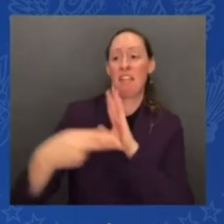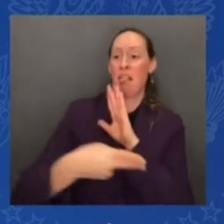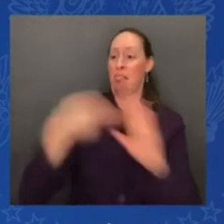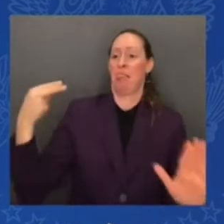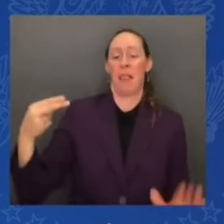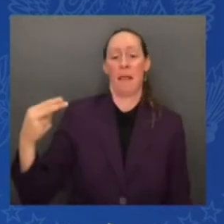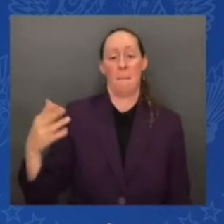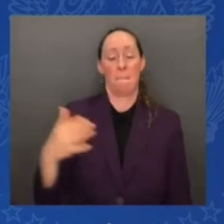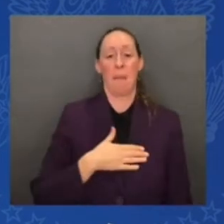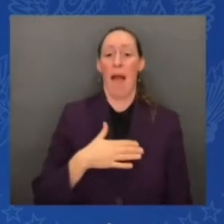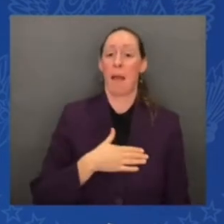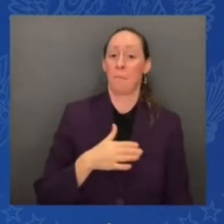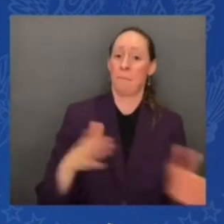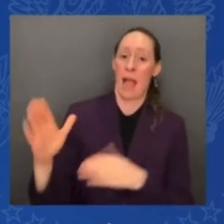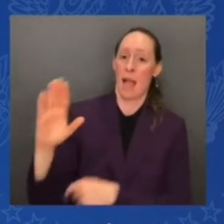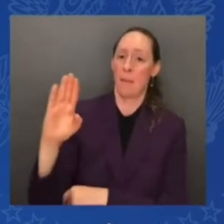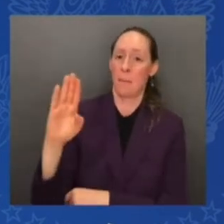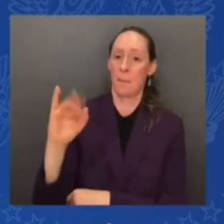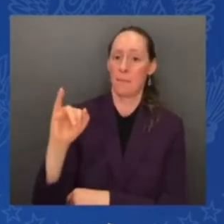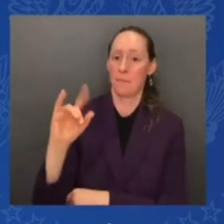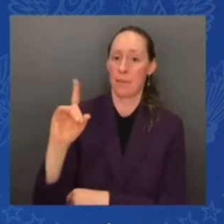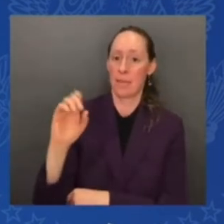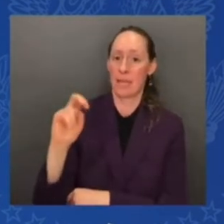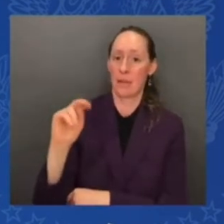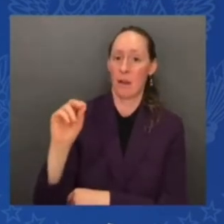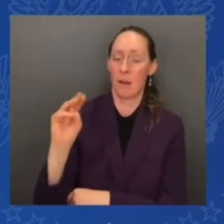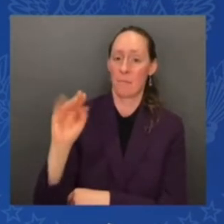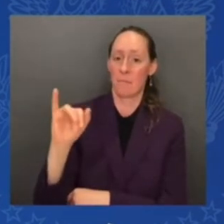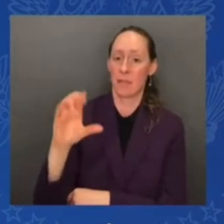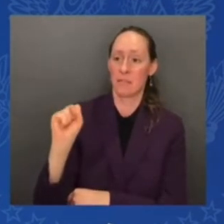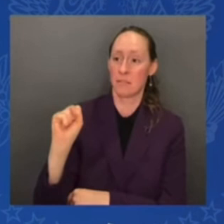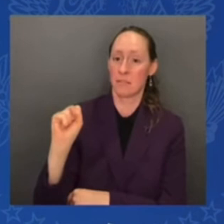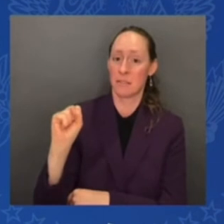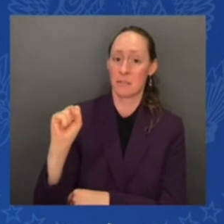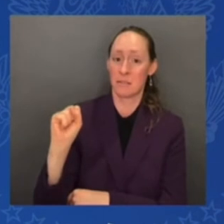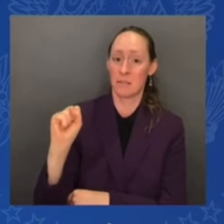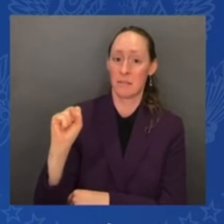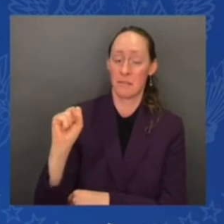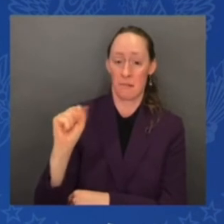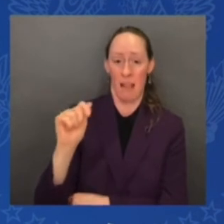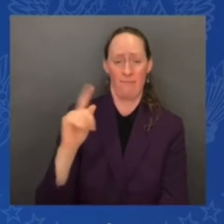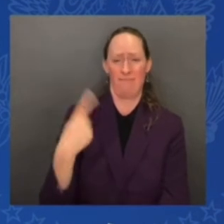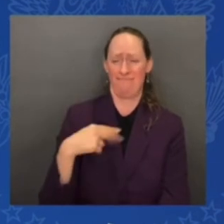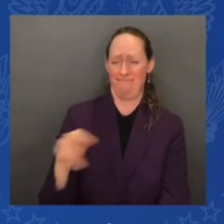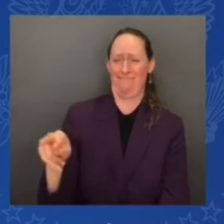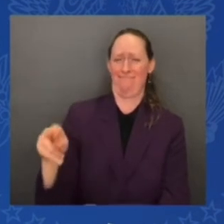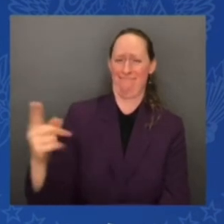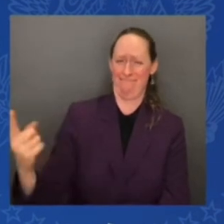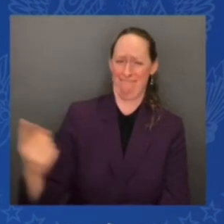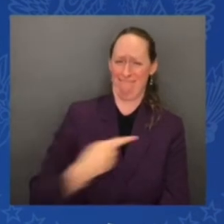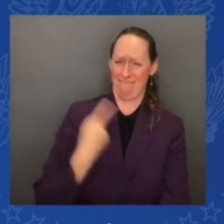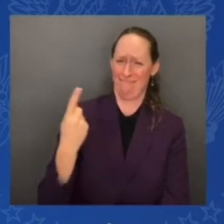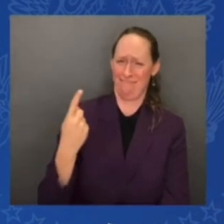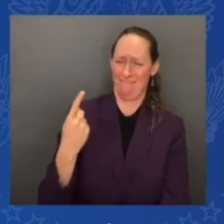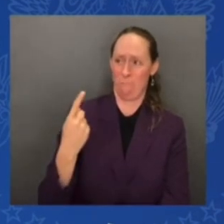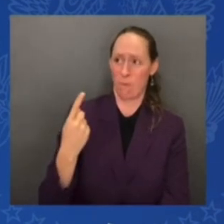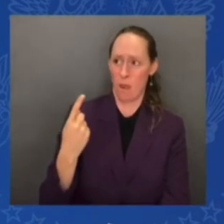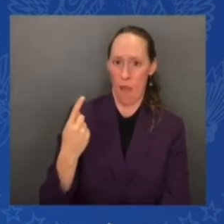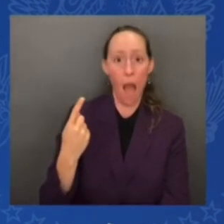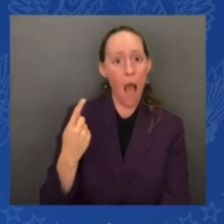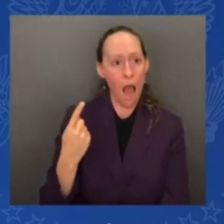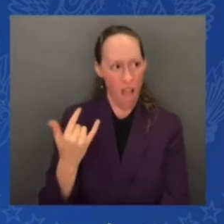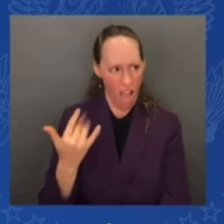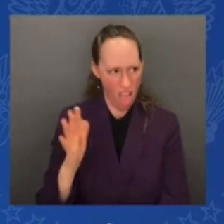them, our plan is working. It's working. The economy has grown since I took office. It grew